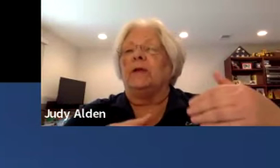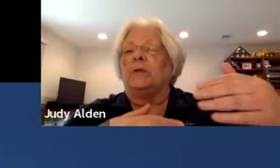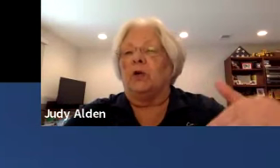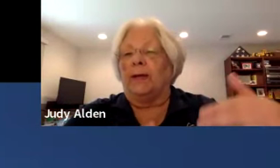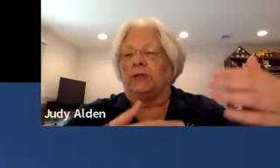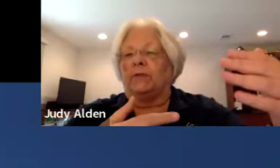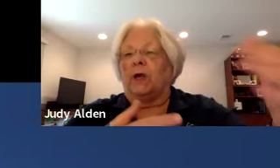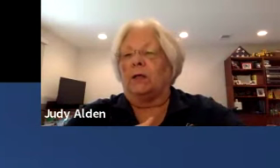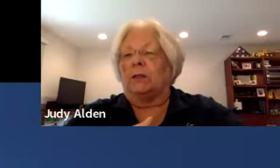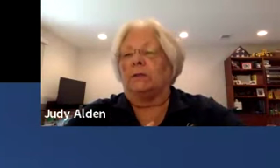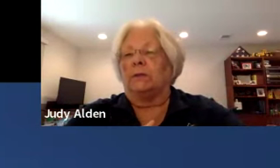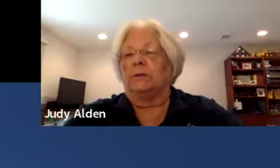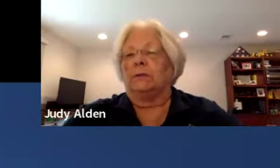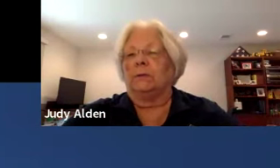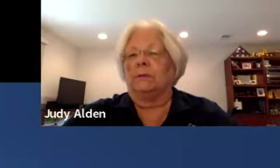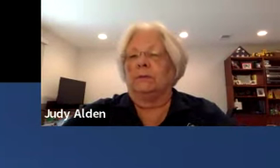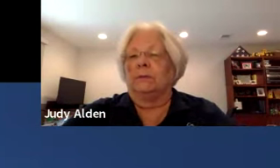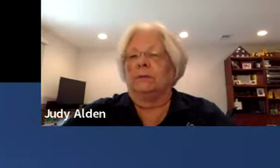to make a request of CART?